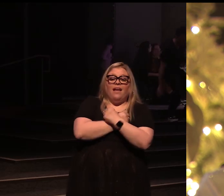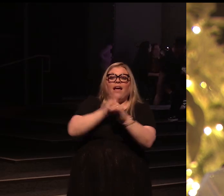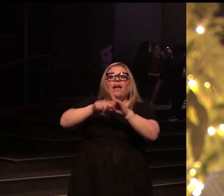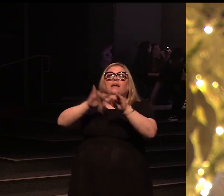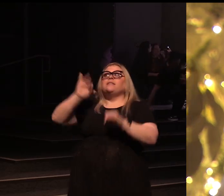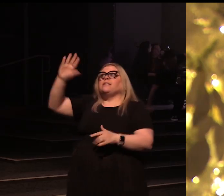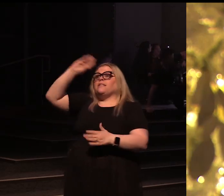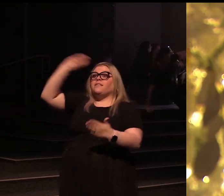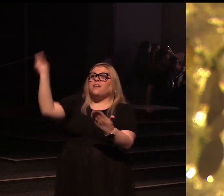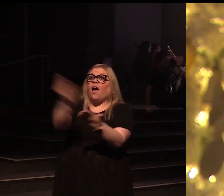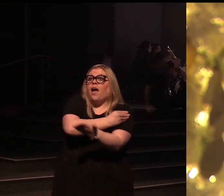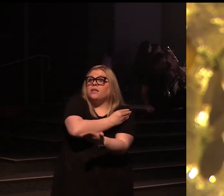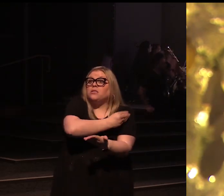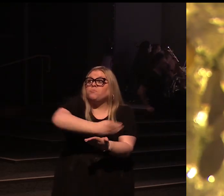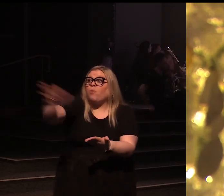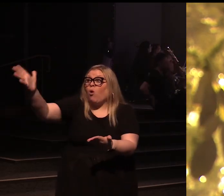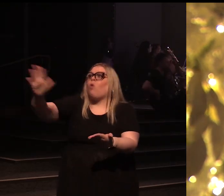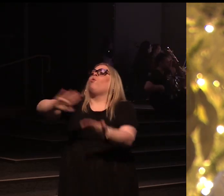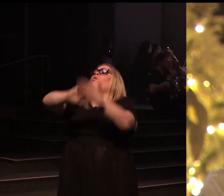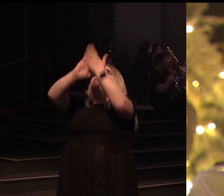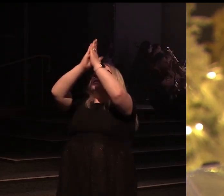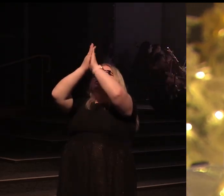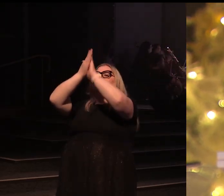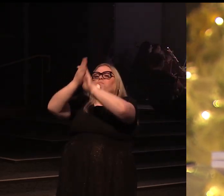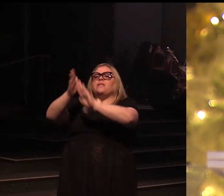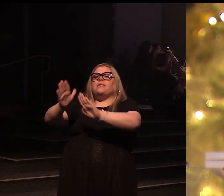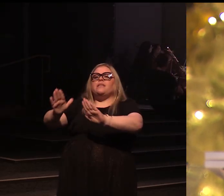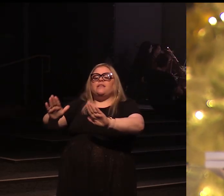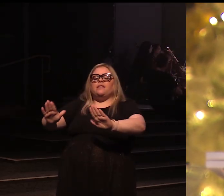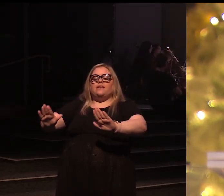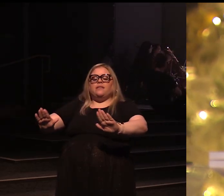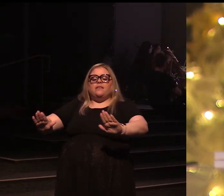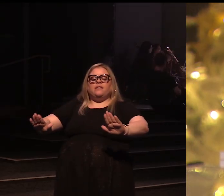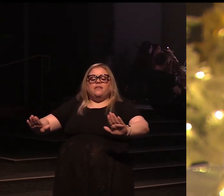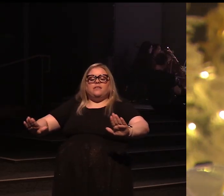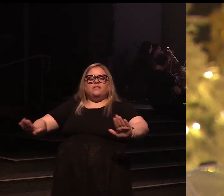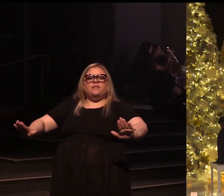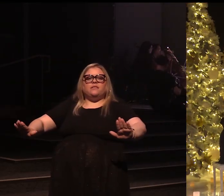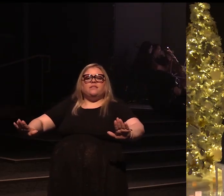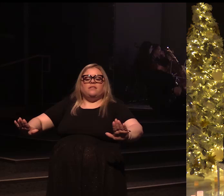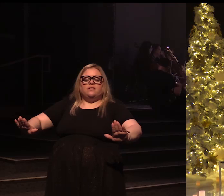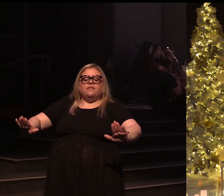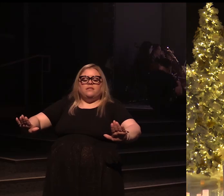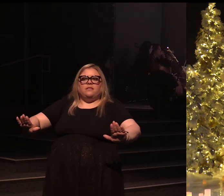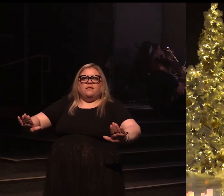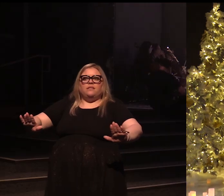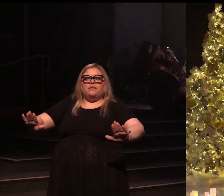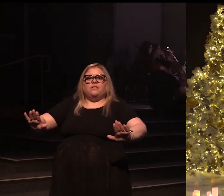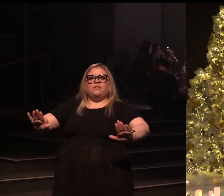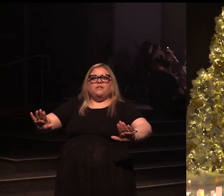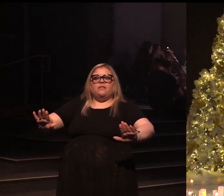Love and his gospel is peace.